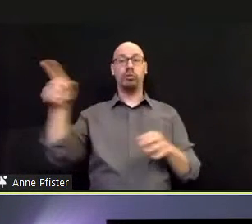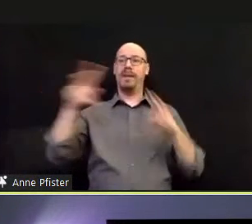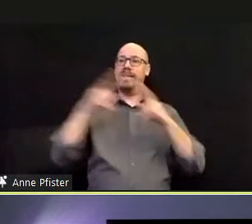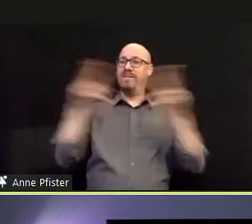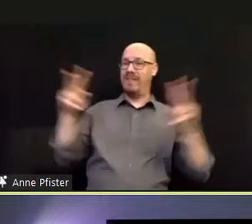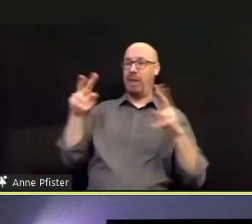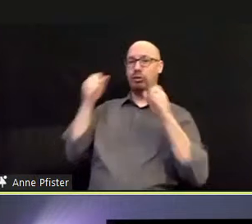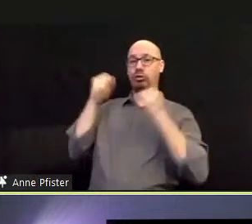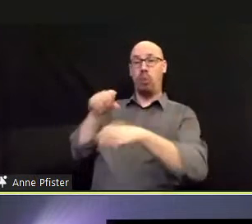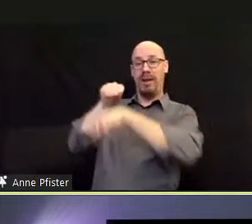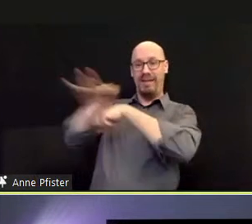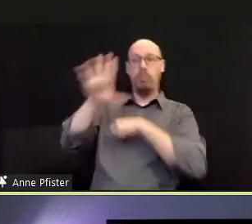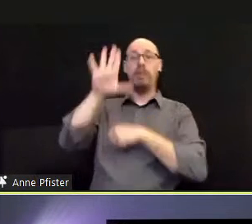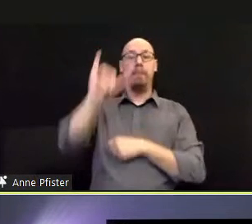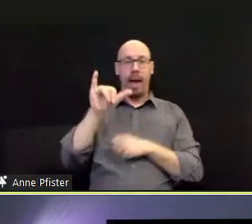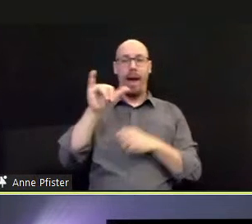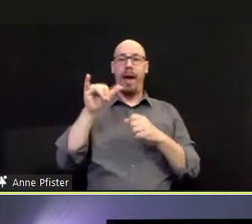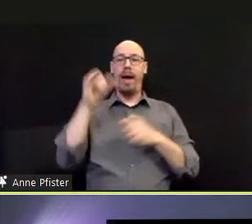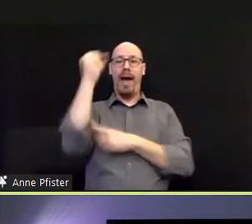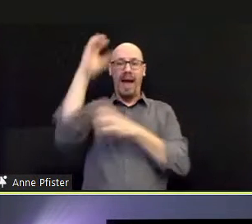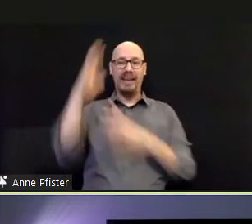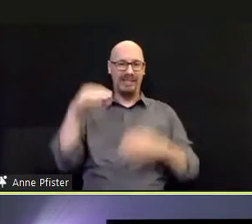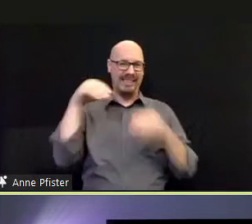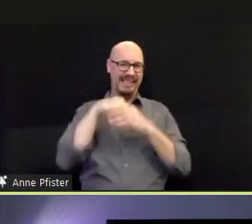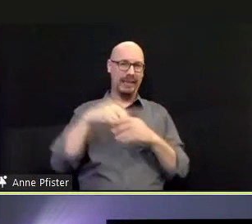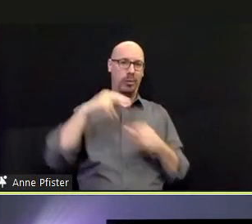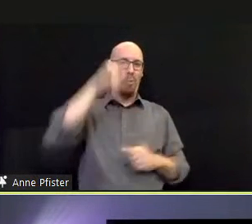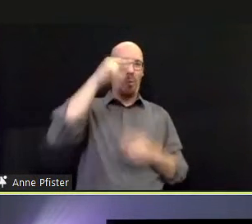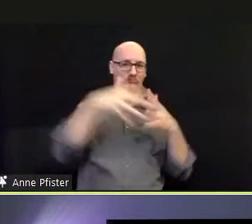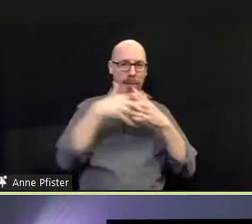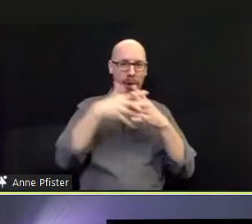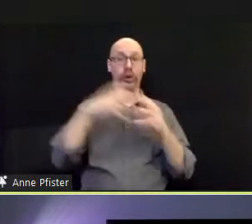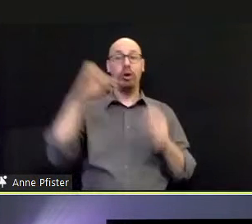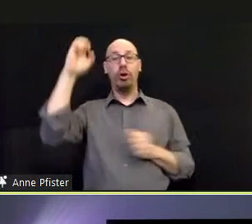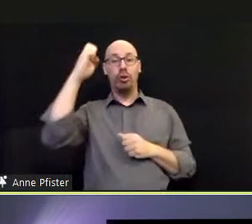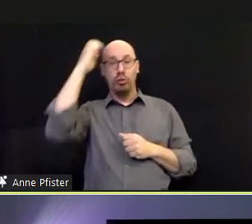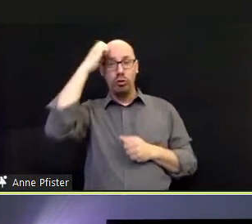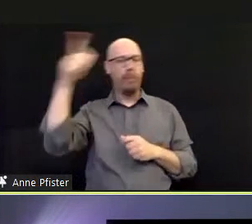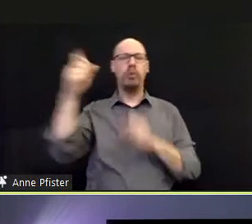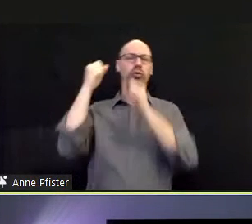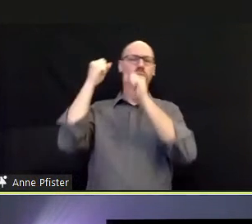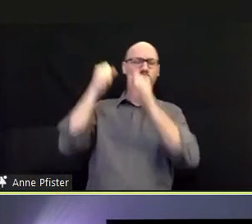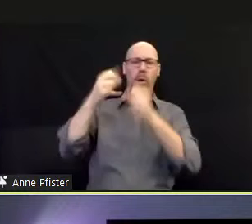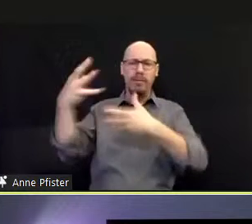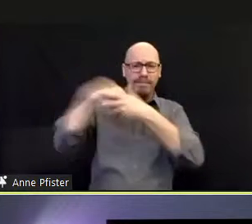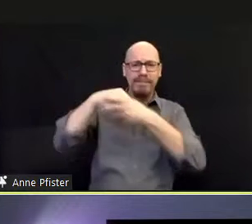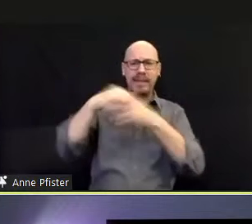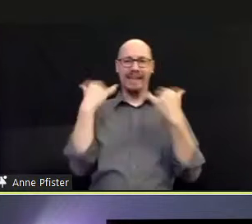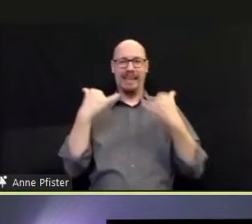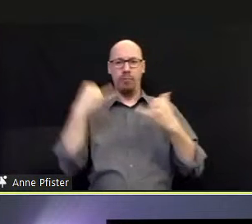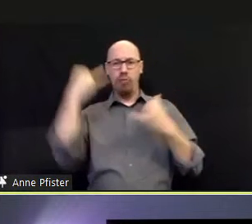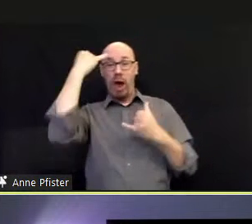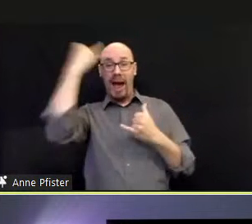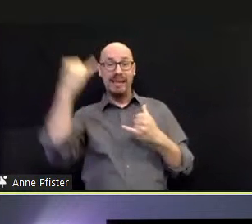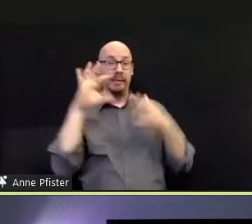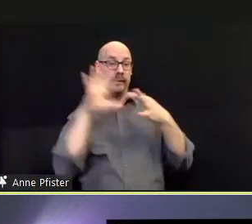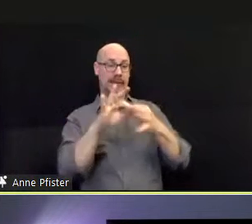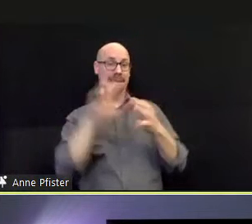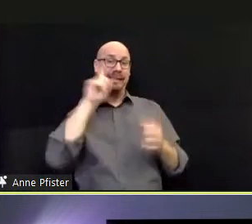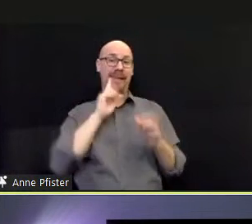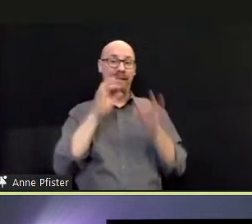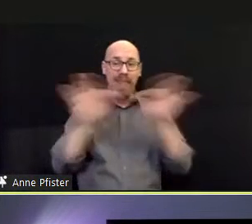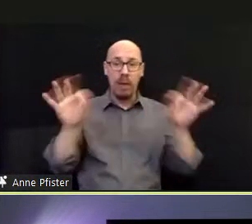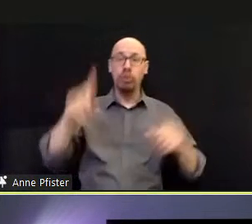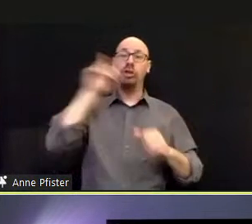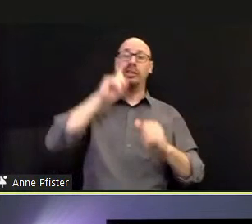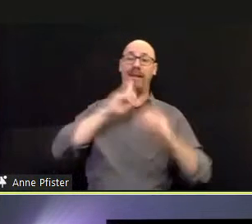America and Europe. They have a strong emphasis on contemporary ideas about deaf language, community, and